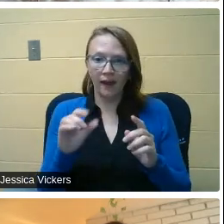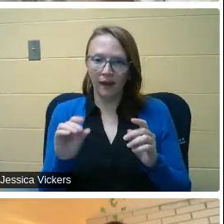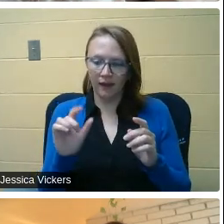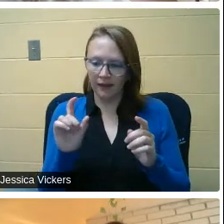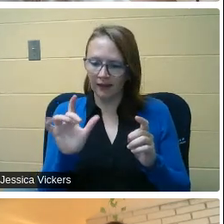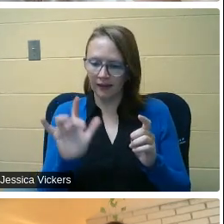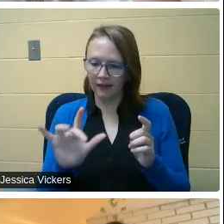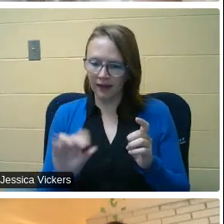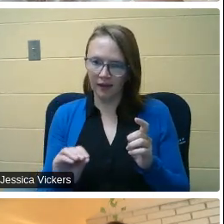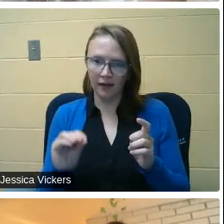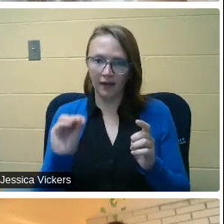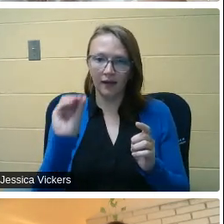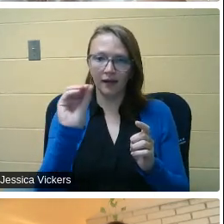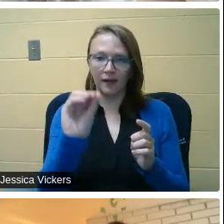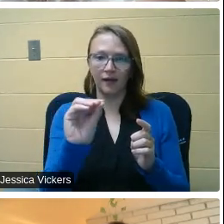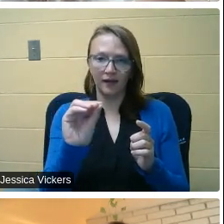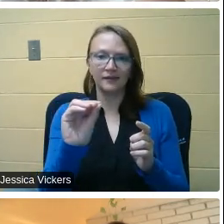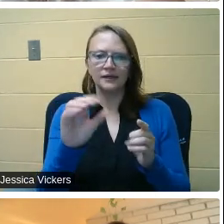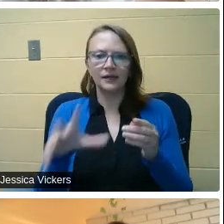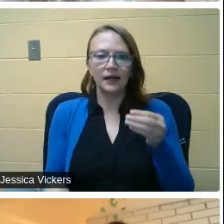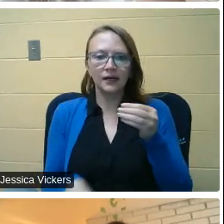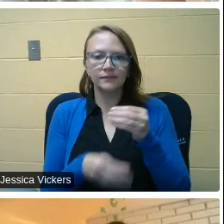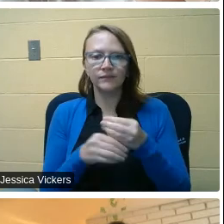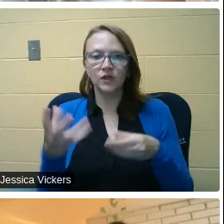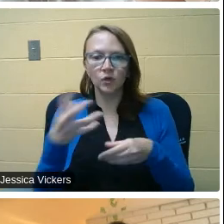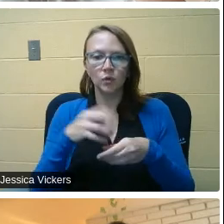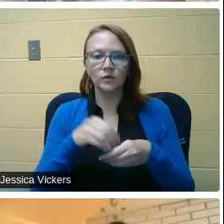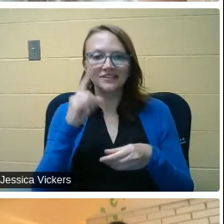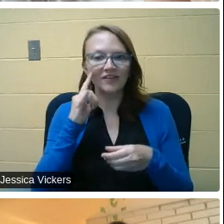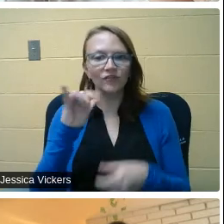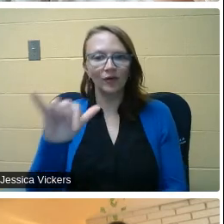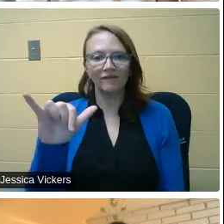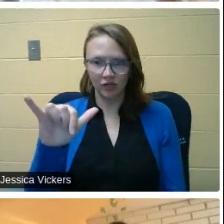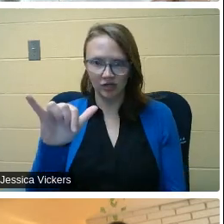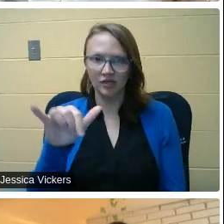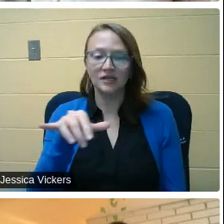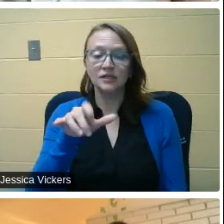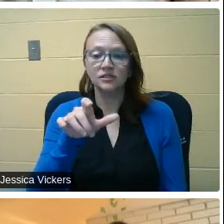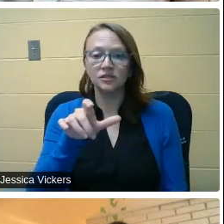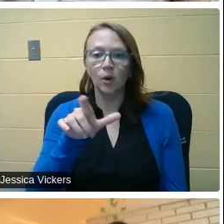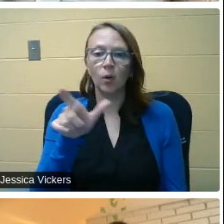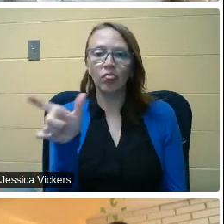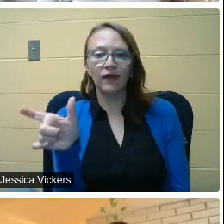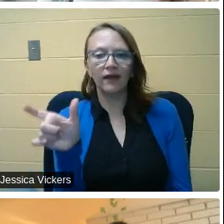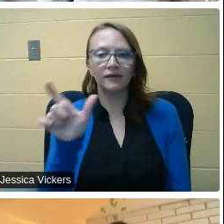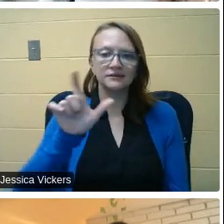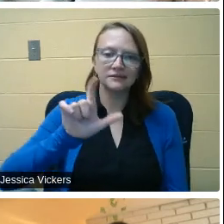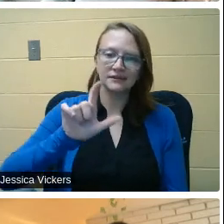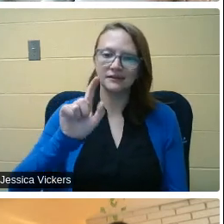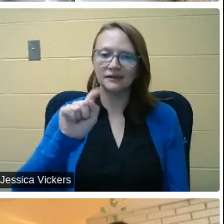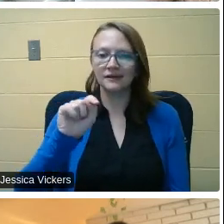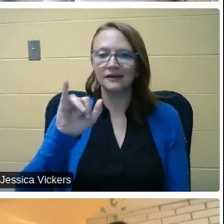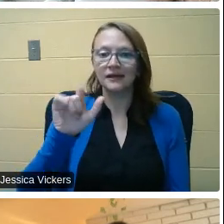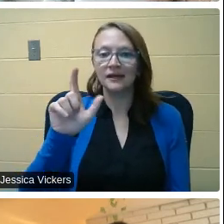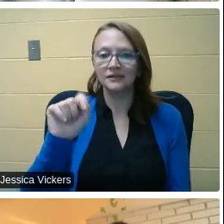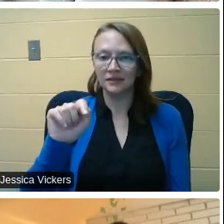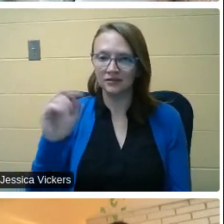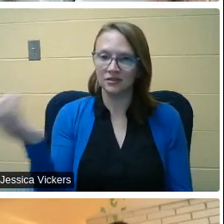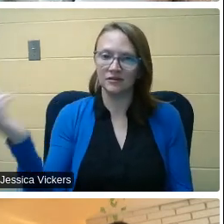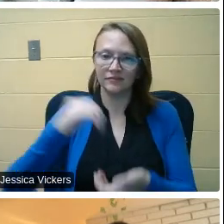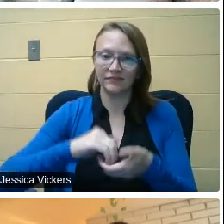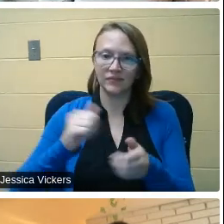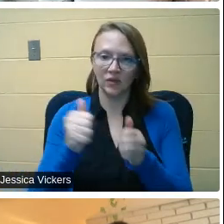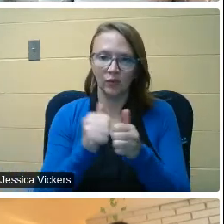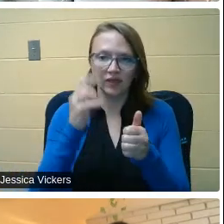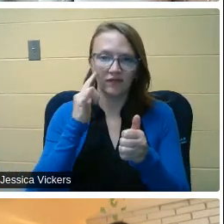It came with a forever block. That's right. The tilt block really pairs well with the forever block, so we decided it should just come with that. It